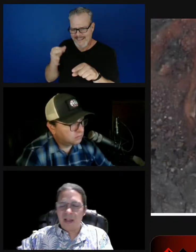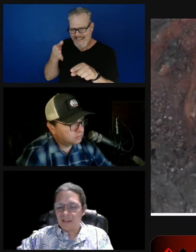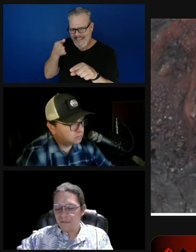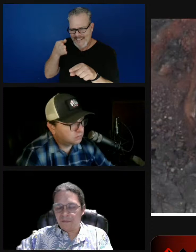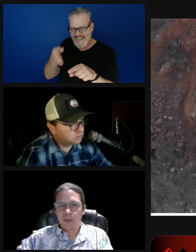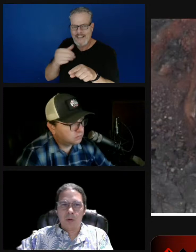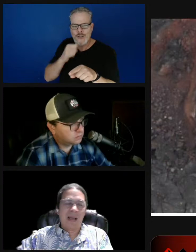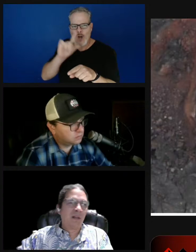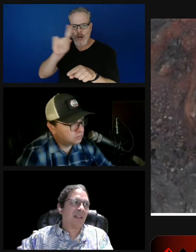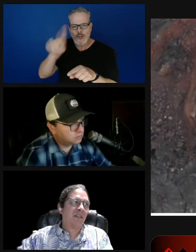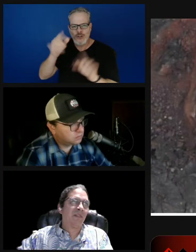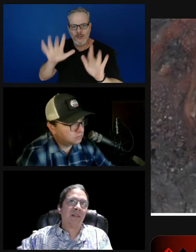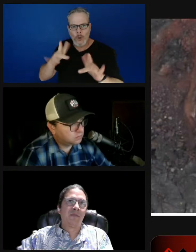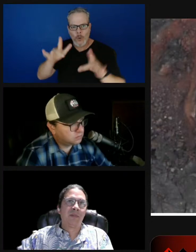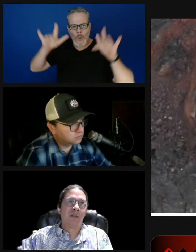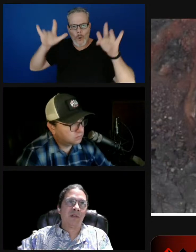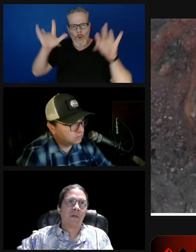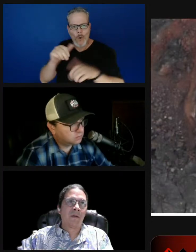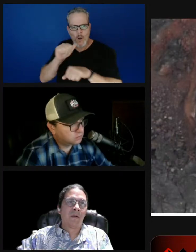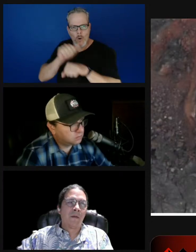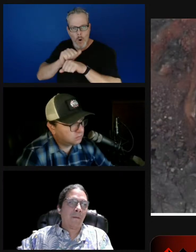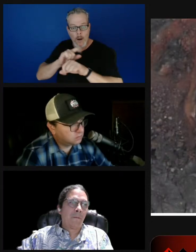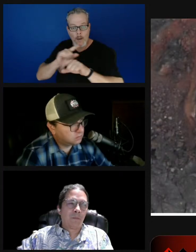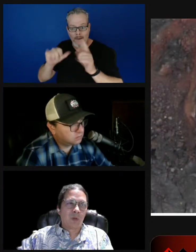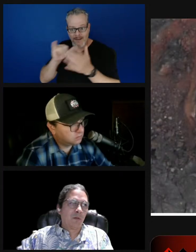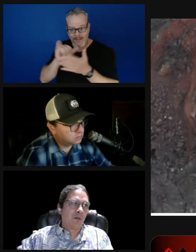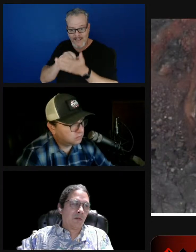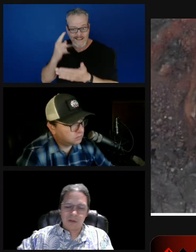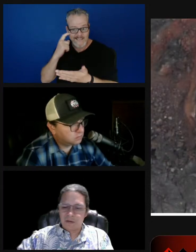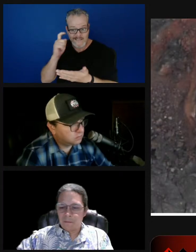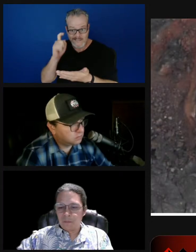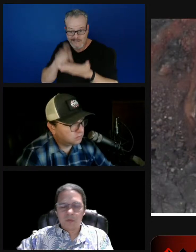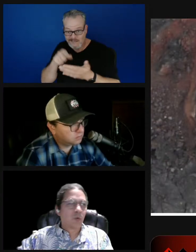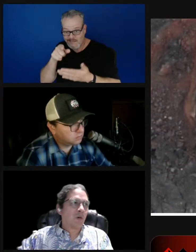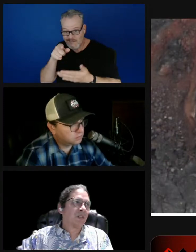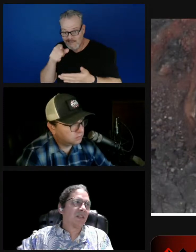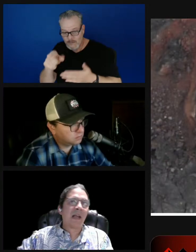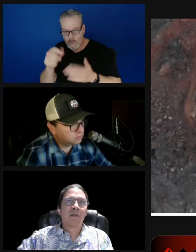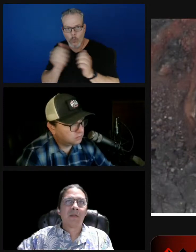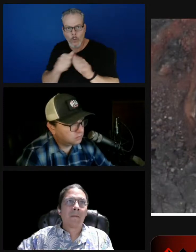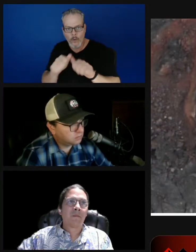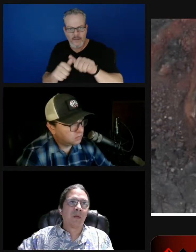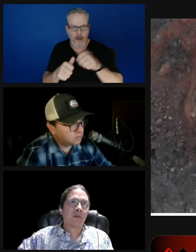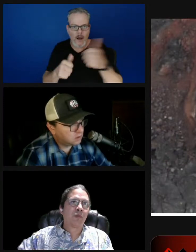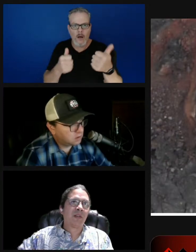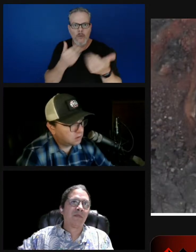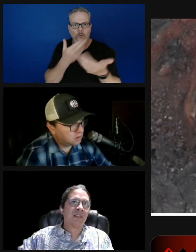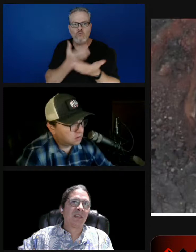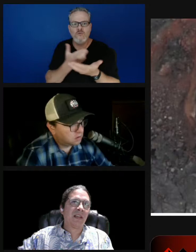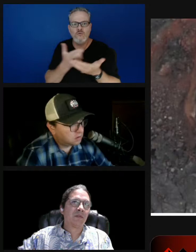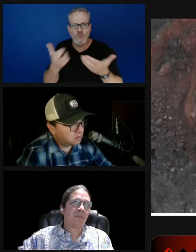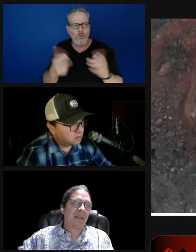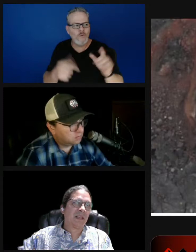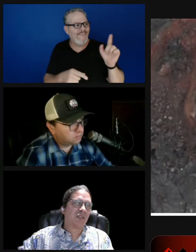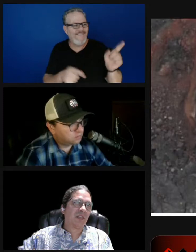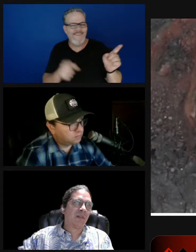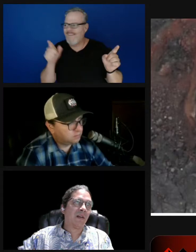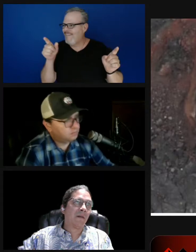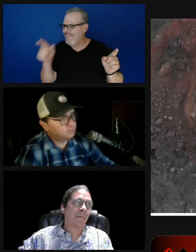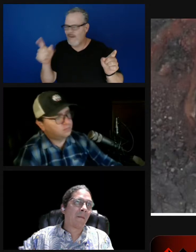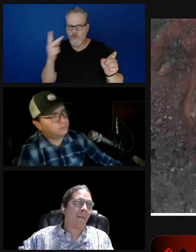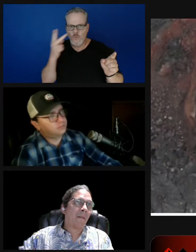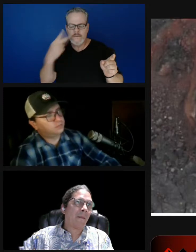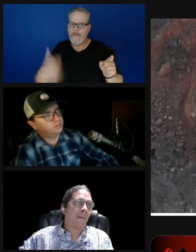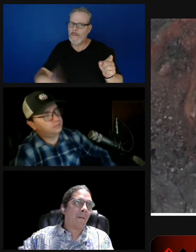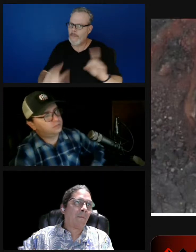when you combine that flow outside the vent from the other source in the south, pretty convincing that it was essentially right